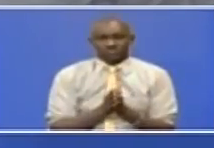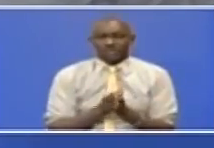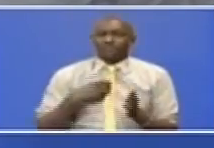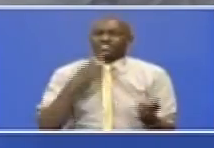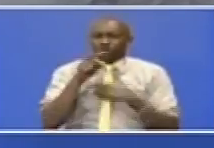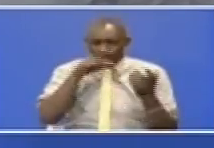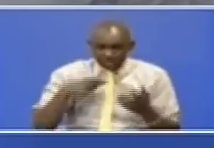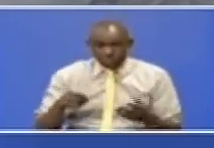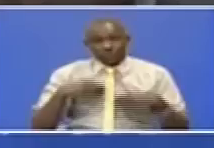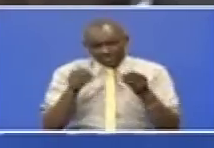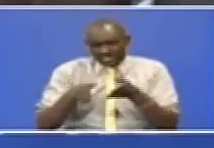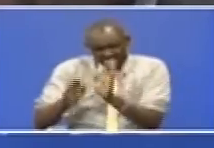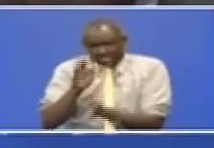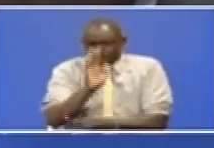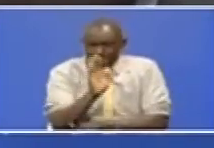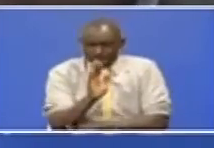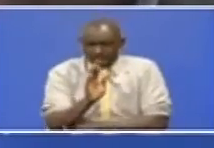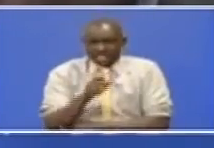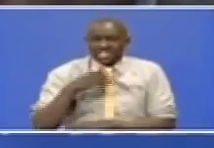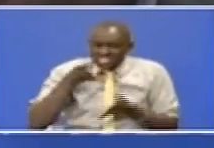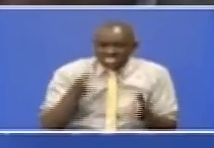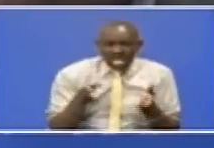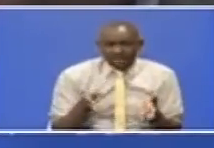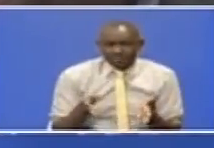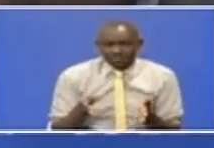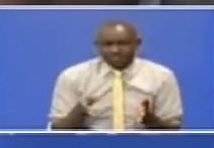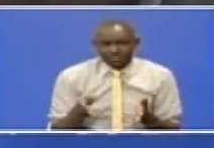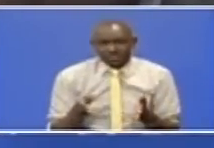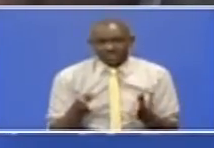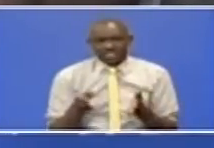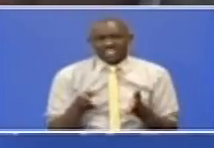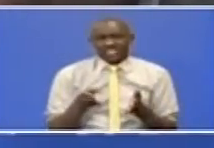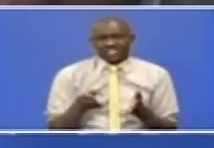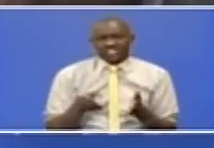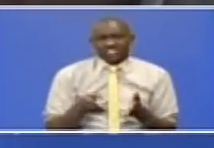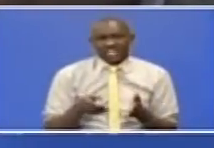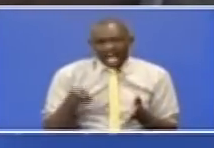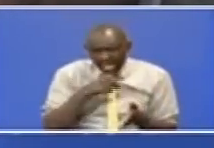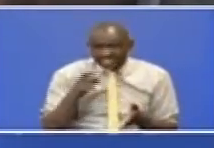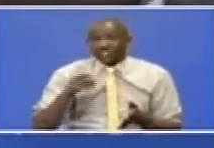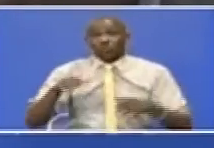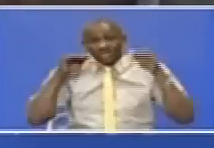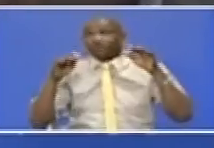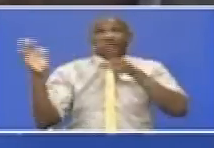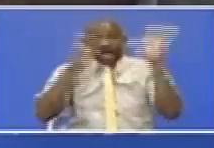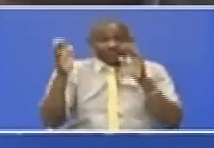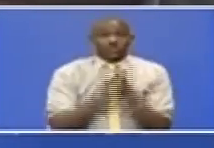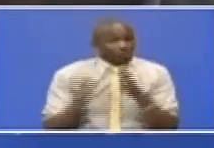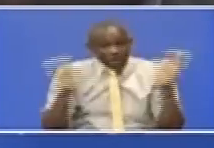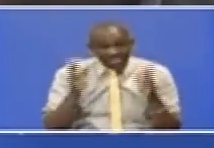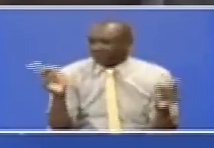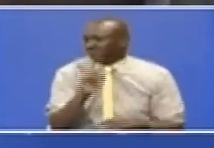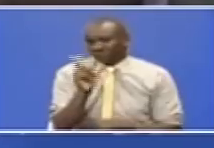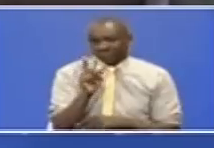about applying a system where we do not really depend on the climate or the weather,